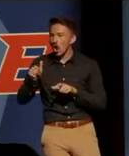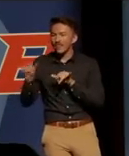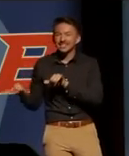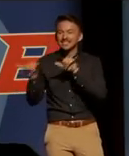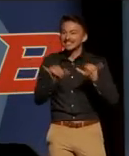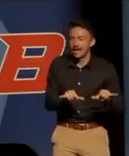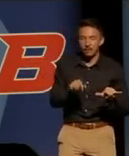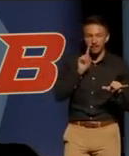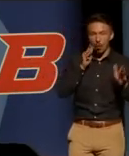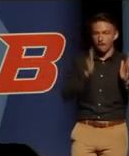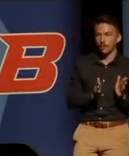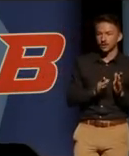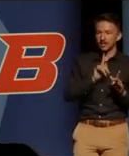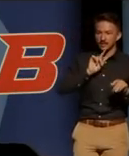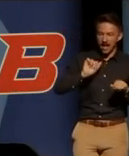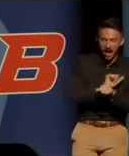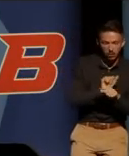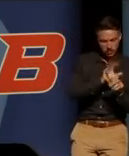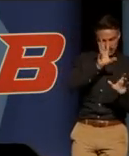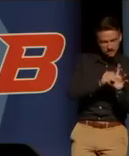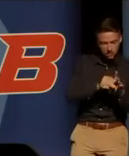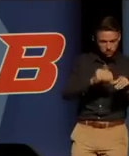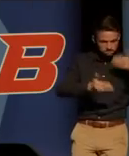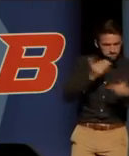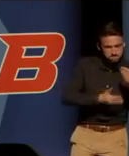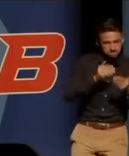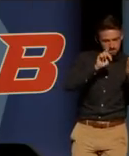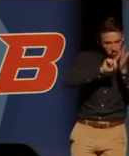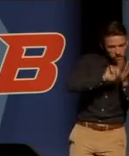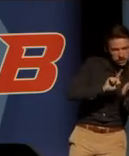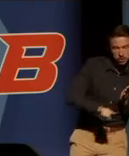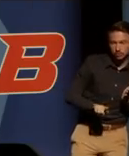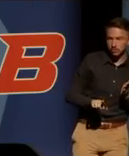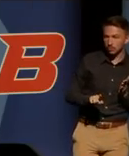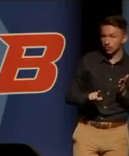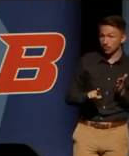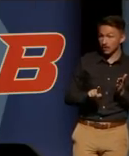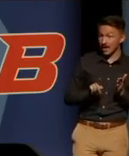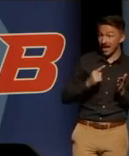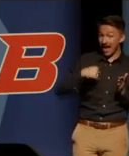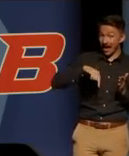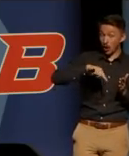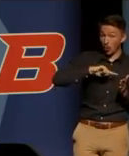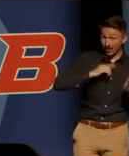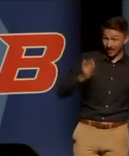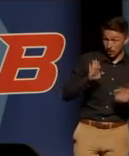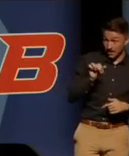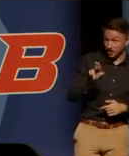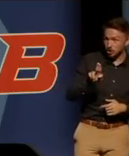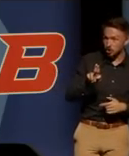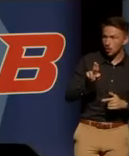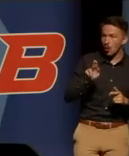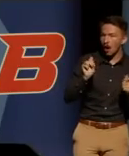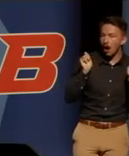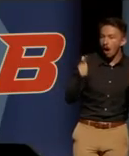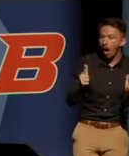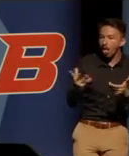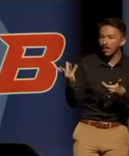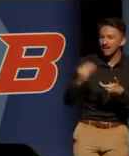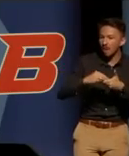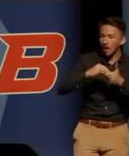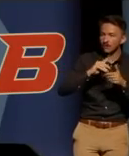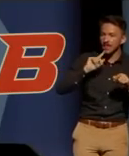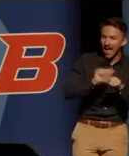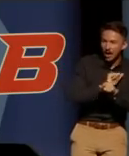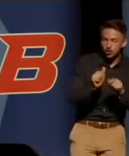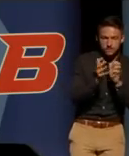experiment. Here, that's the work our students do. So that research is not just fundamental to the growth